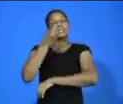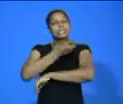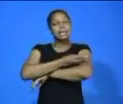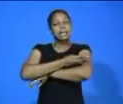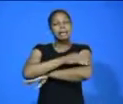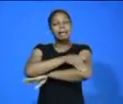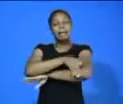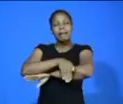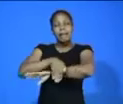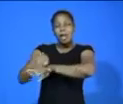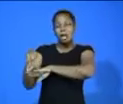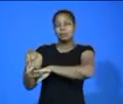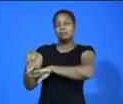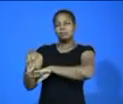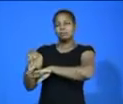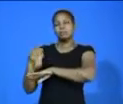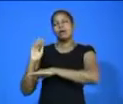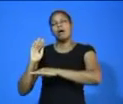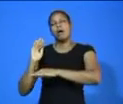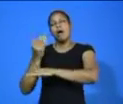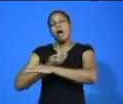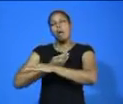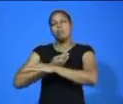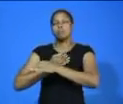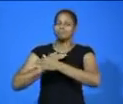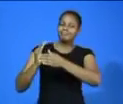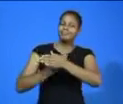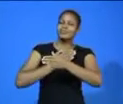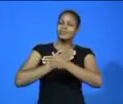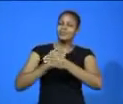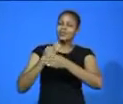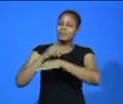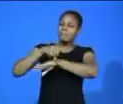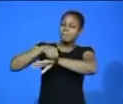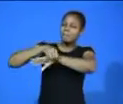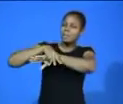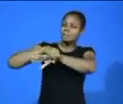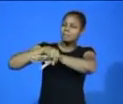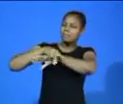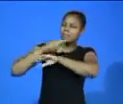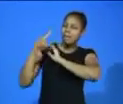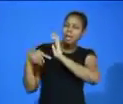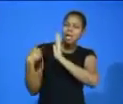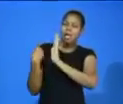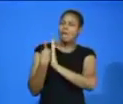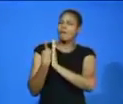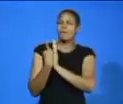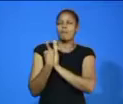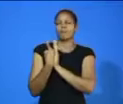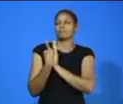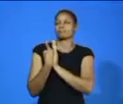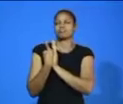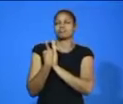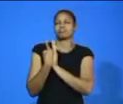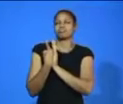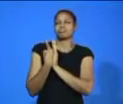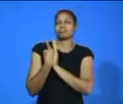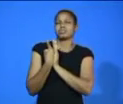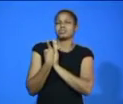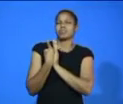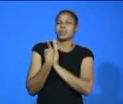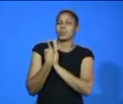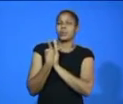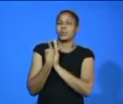night, our song in the midnight hour, our solace and our